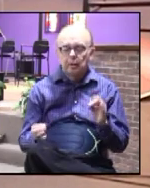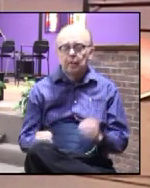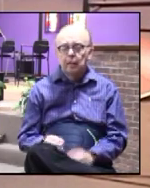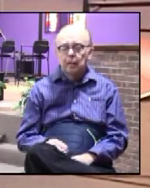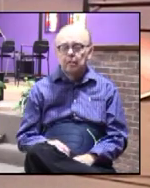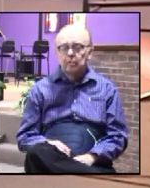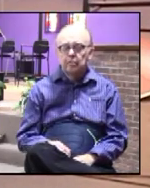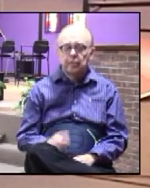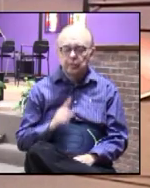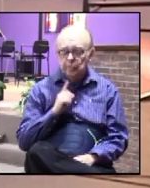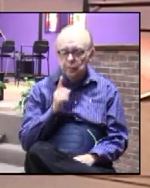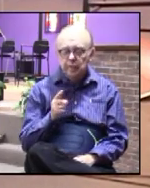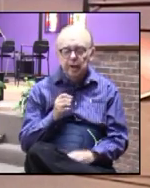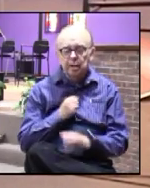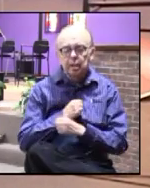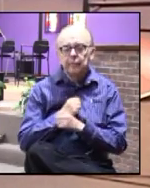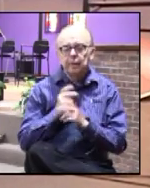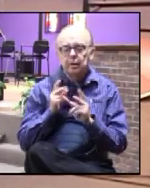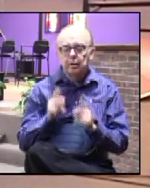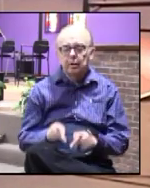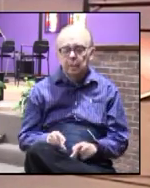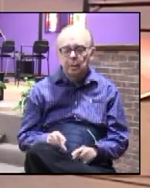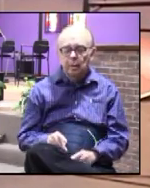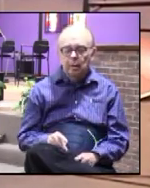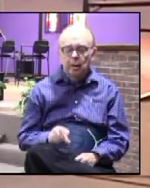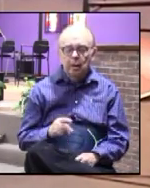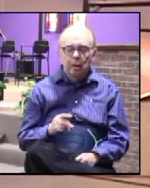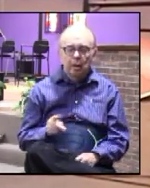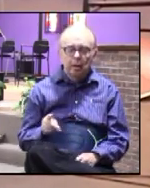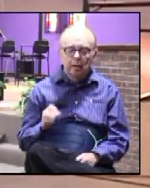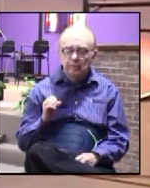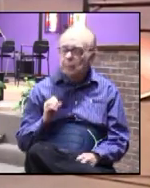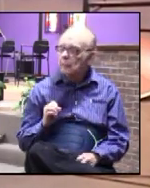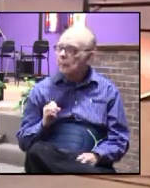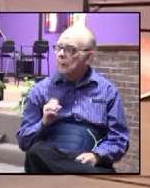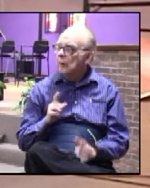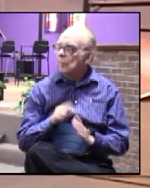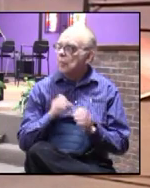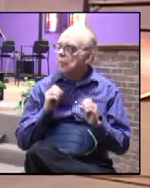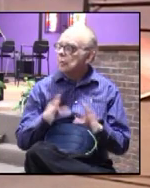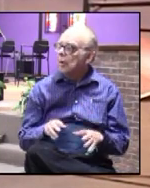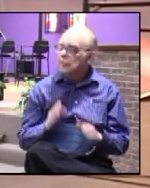and a loving person. But for a moment here, she lost her focus.